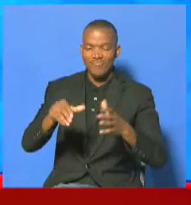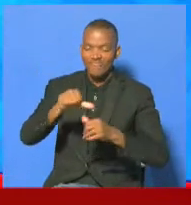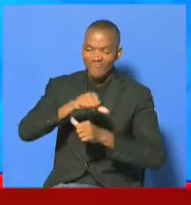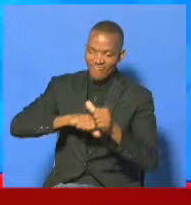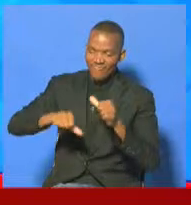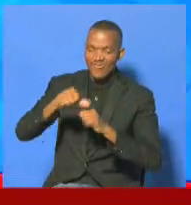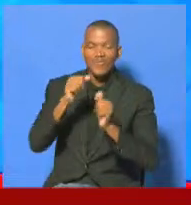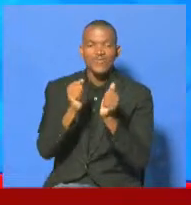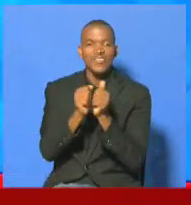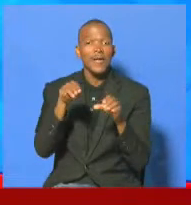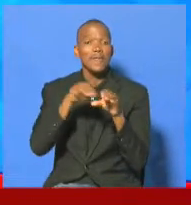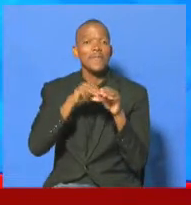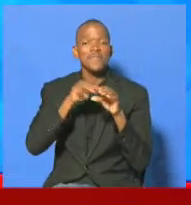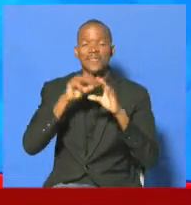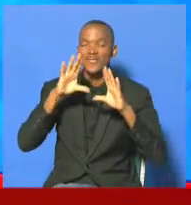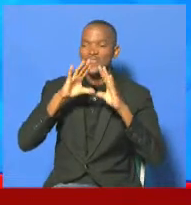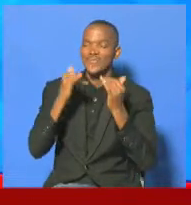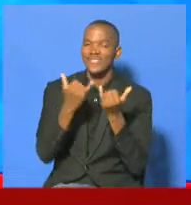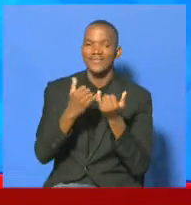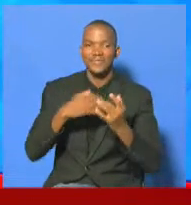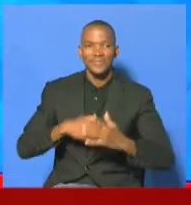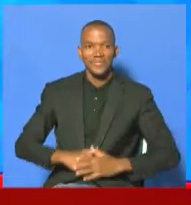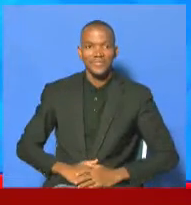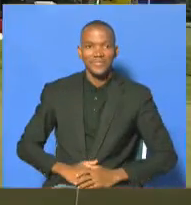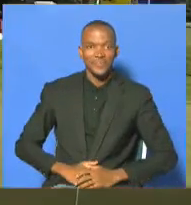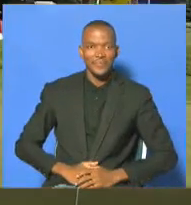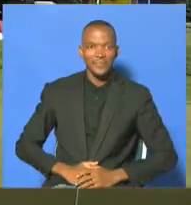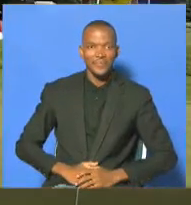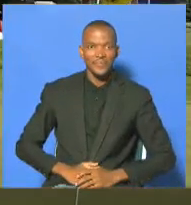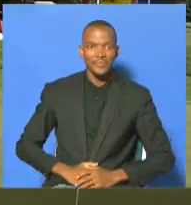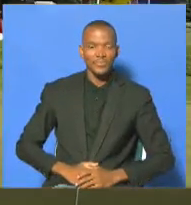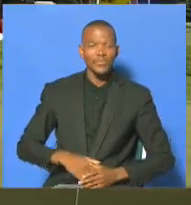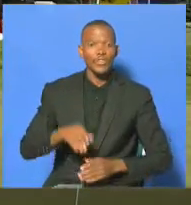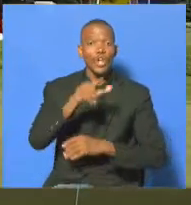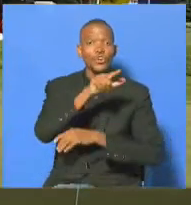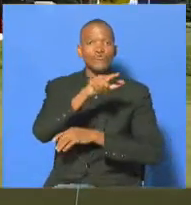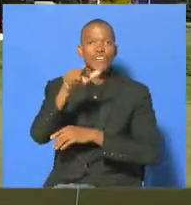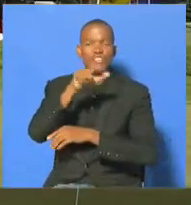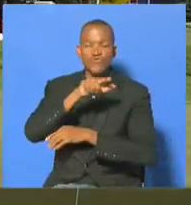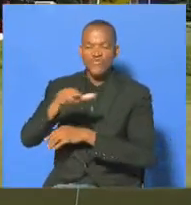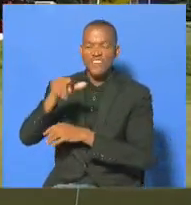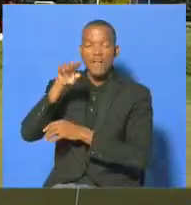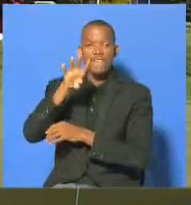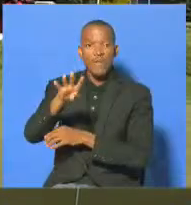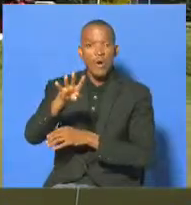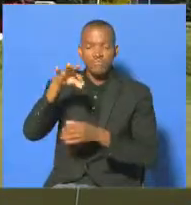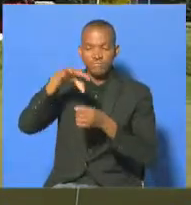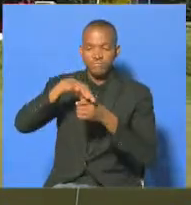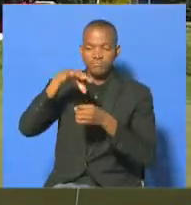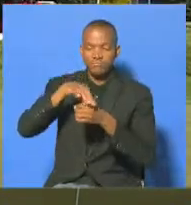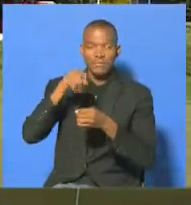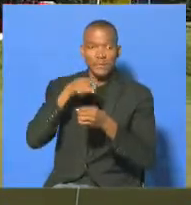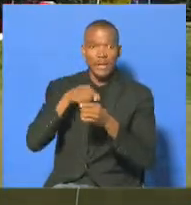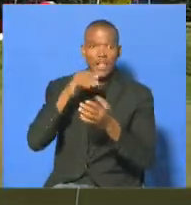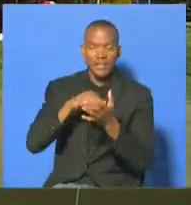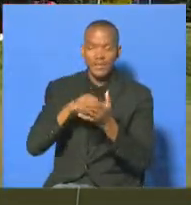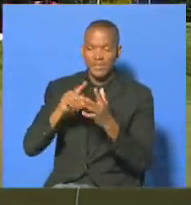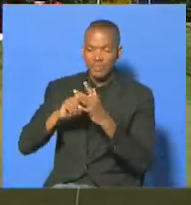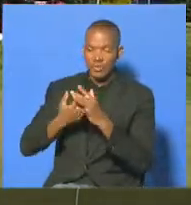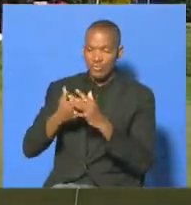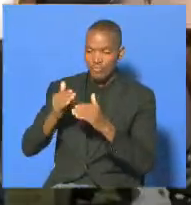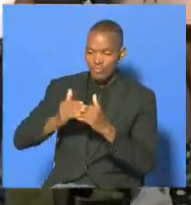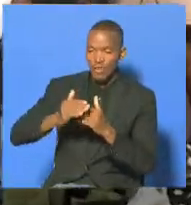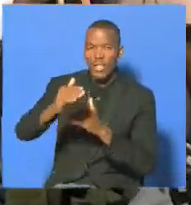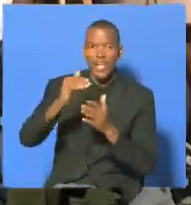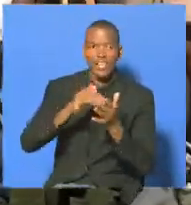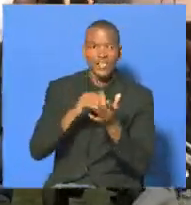members of the community. Yikansi Khumalo has more. The 2024 election cycle has kicked off and